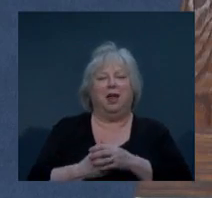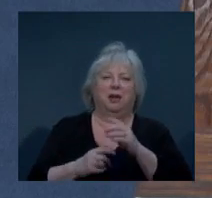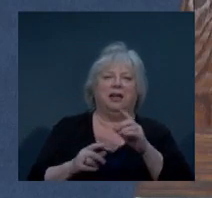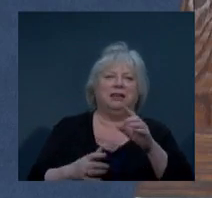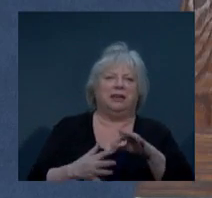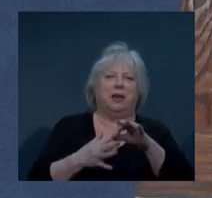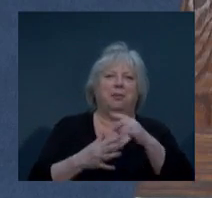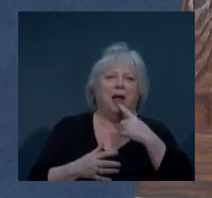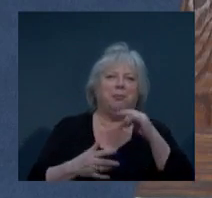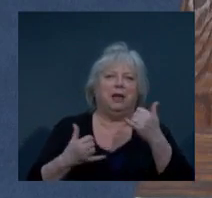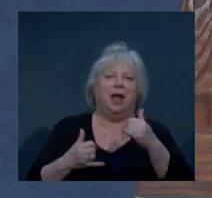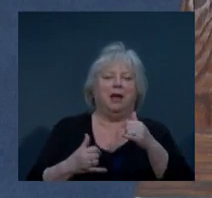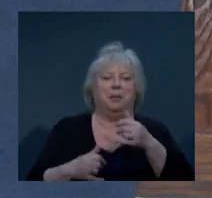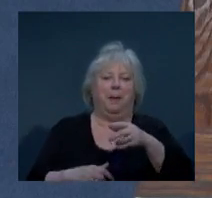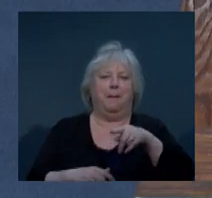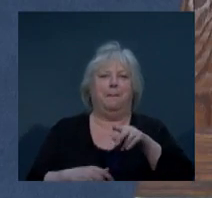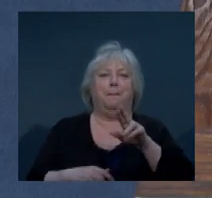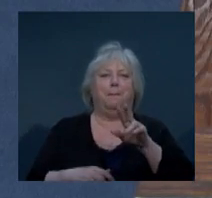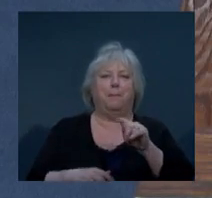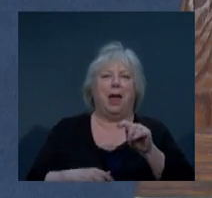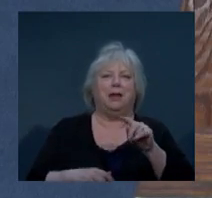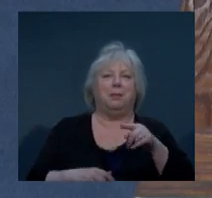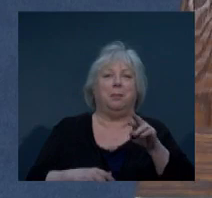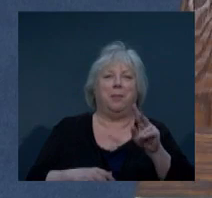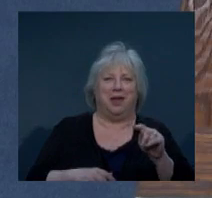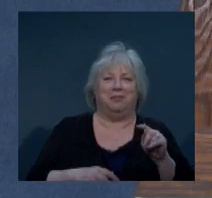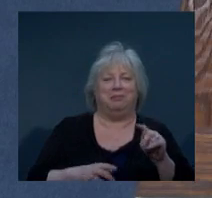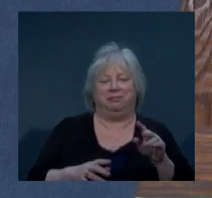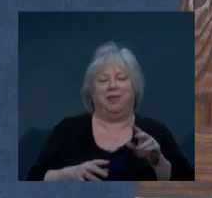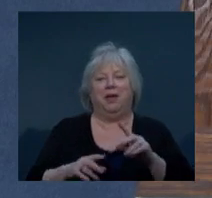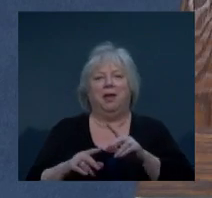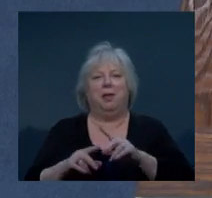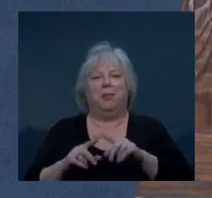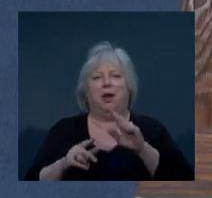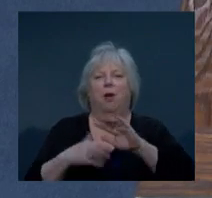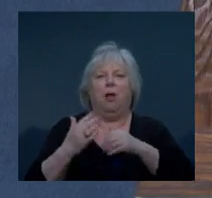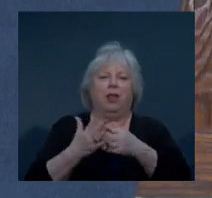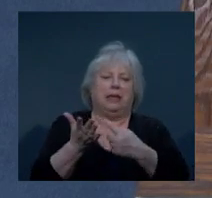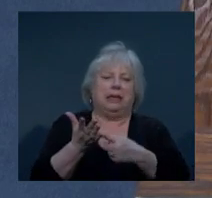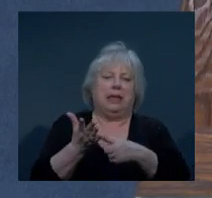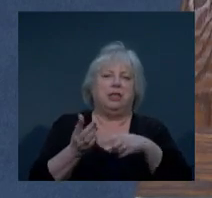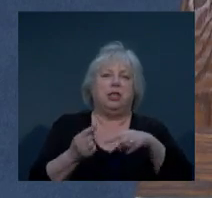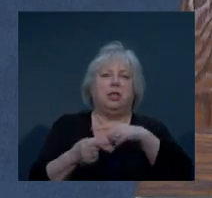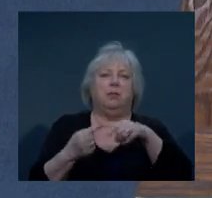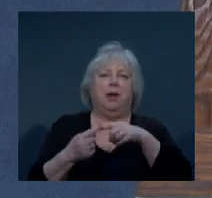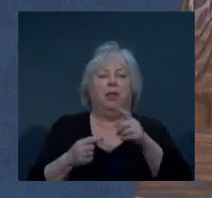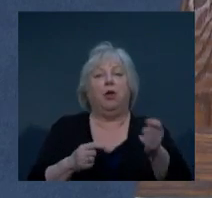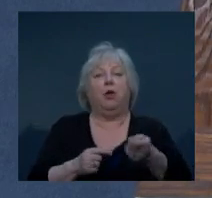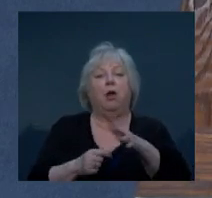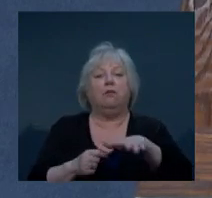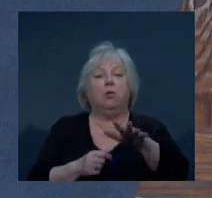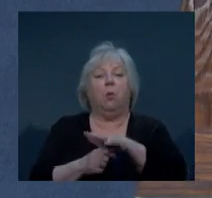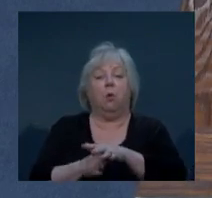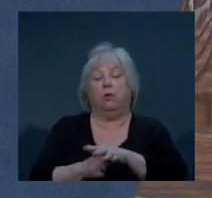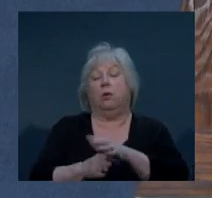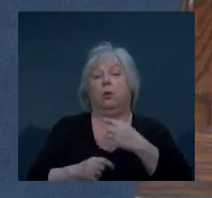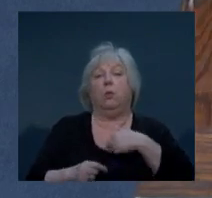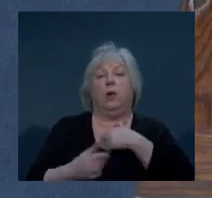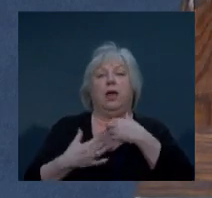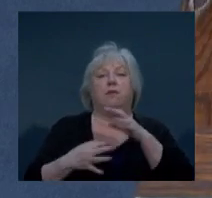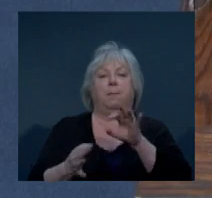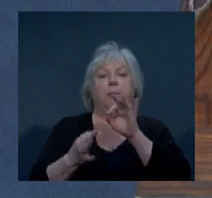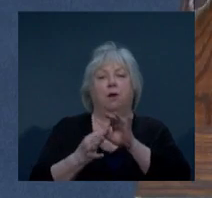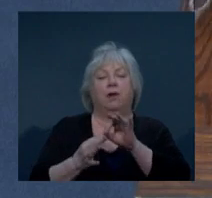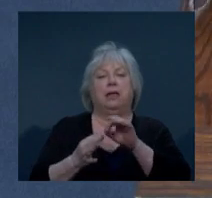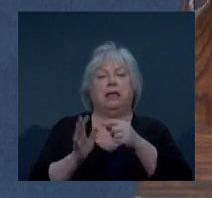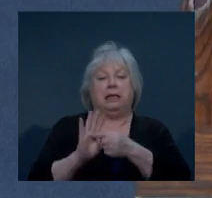I think all this talk about the golf courses and things like that, we have a perfect example now to show that we don't